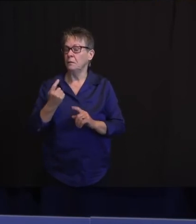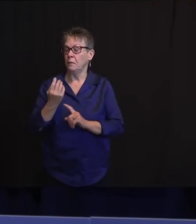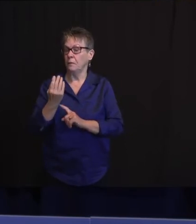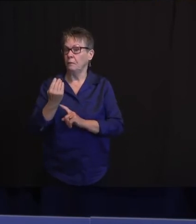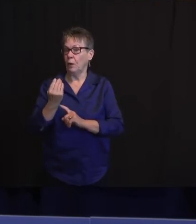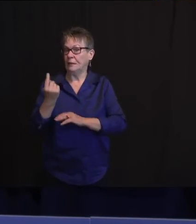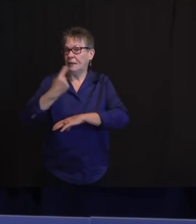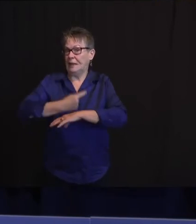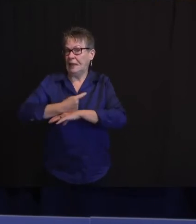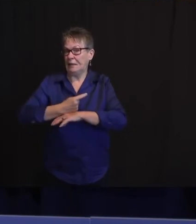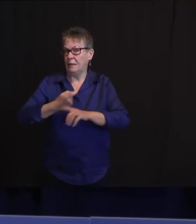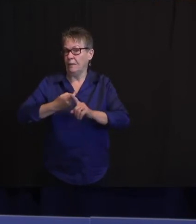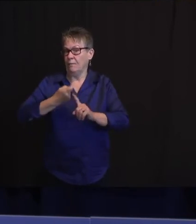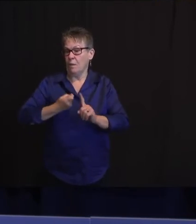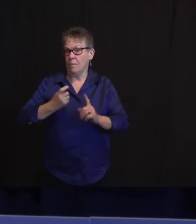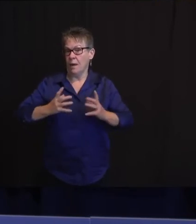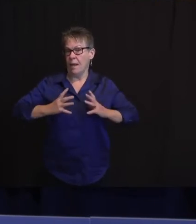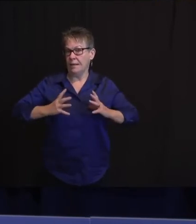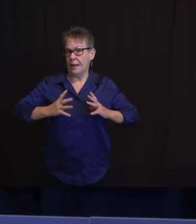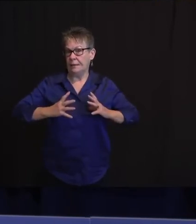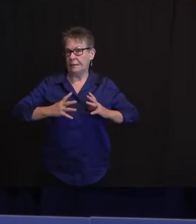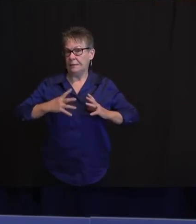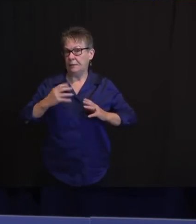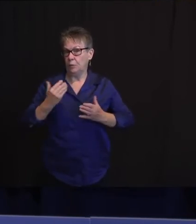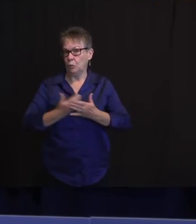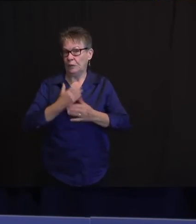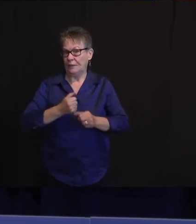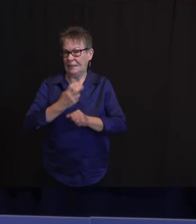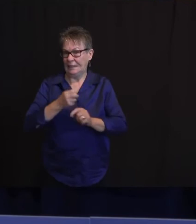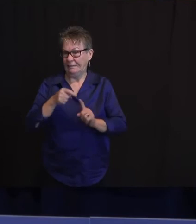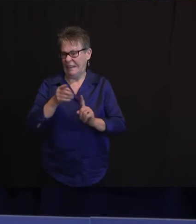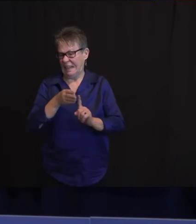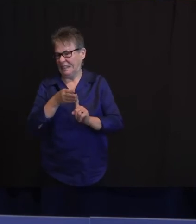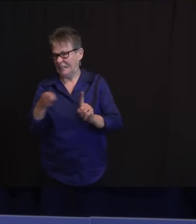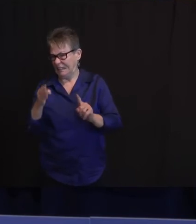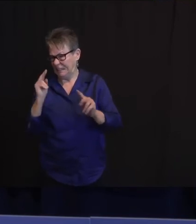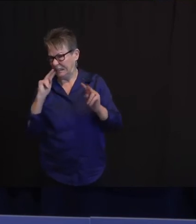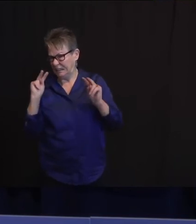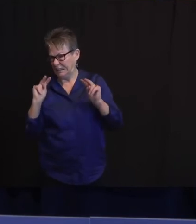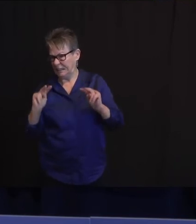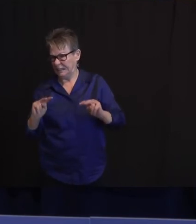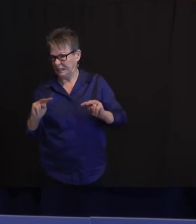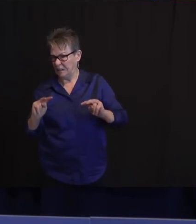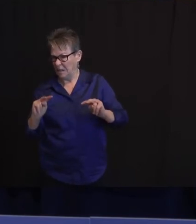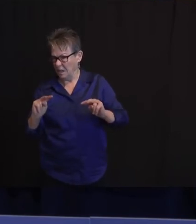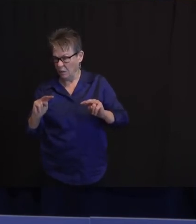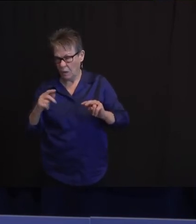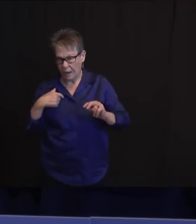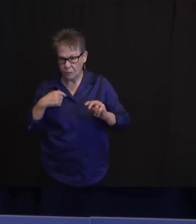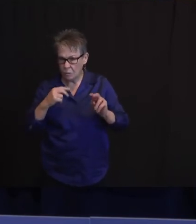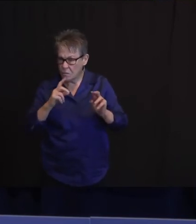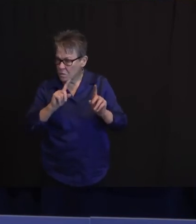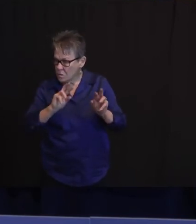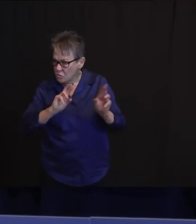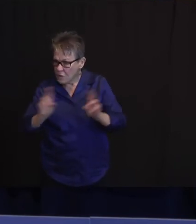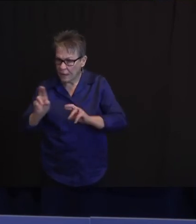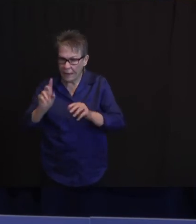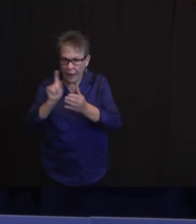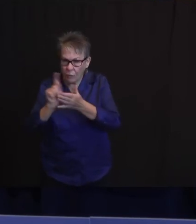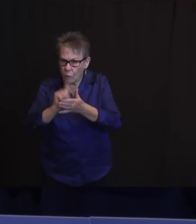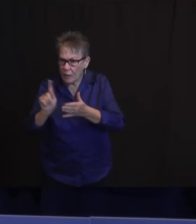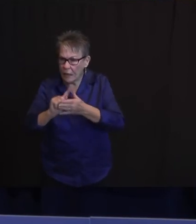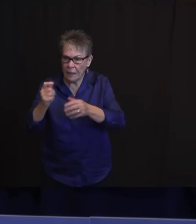work with the collaborators. We're on the phone with them weekly to prepare for a surge starting mid-January.